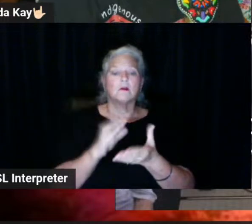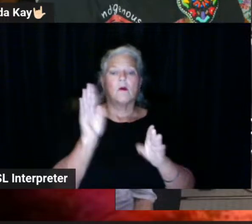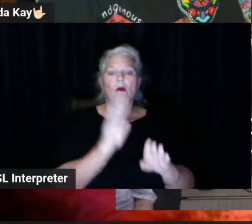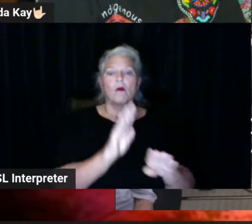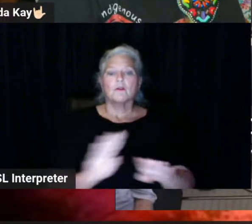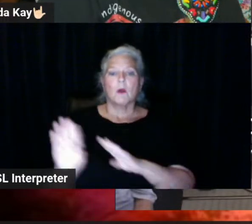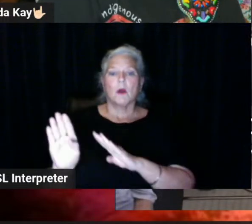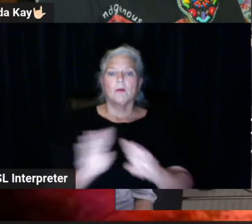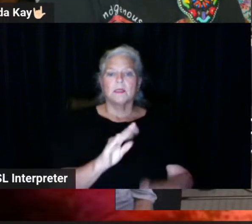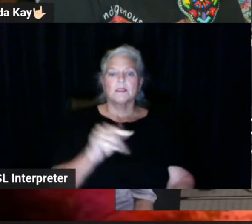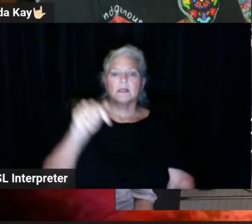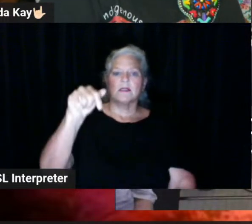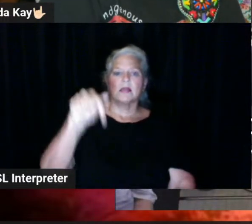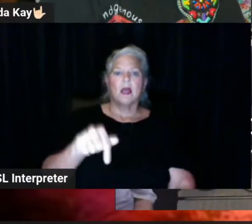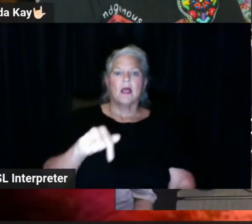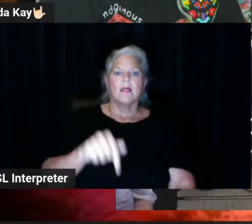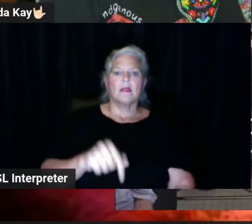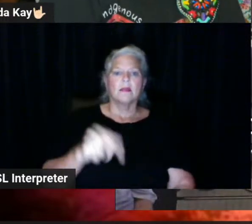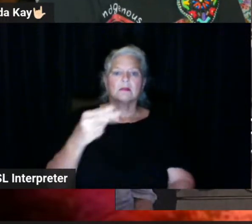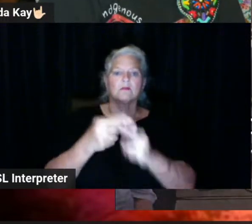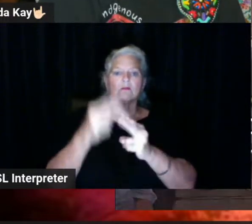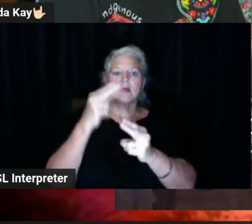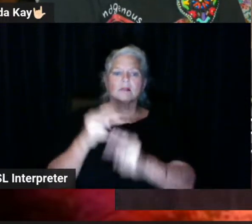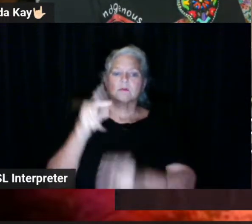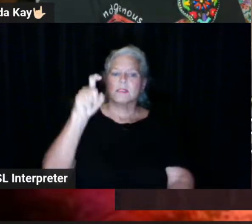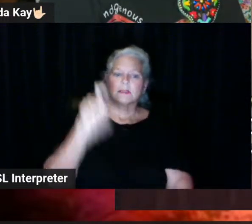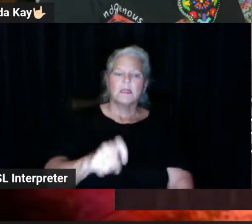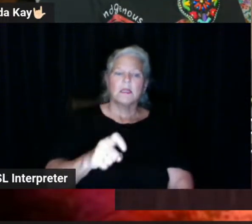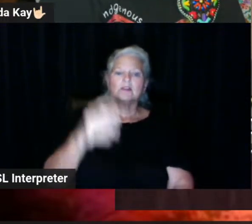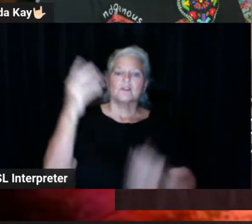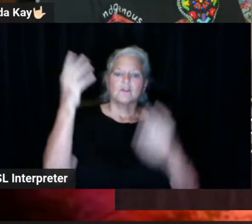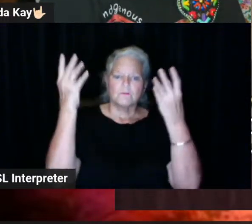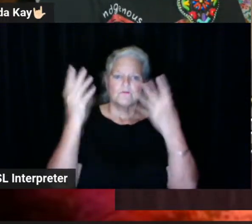This harassment needs to end.